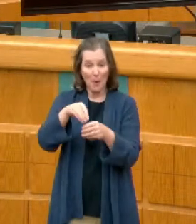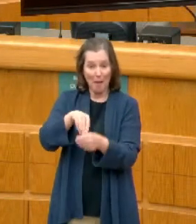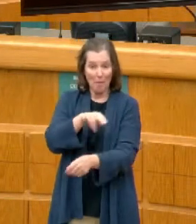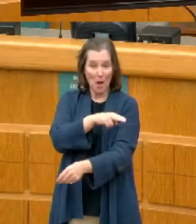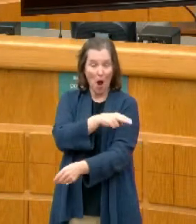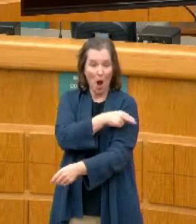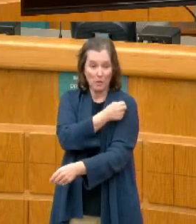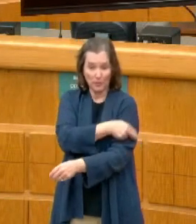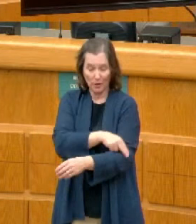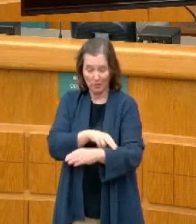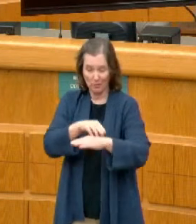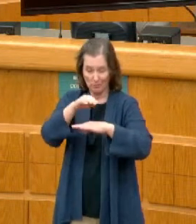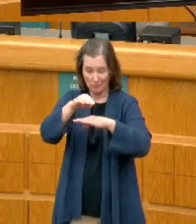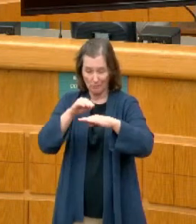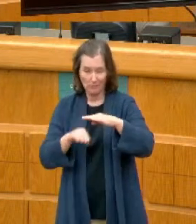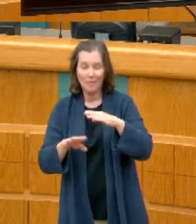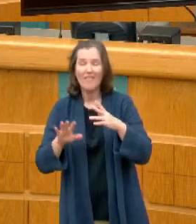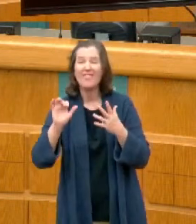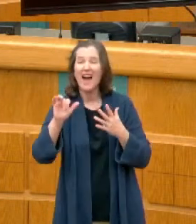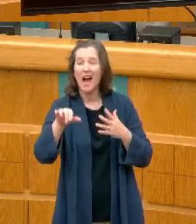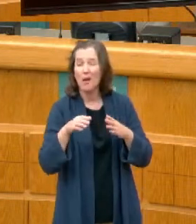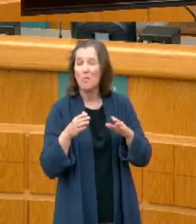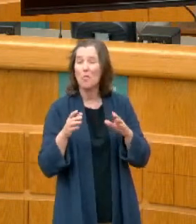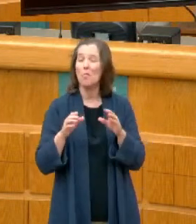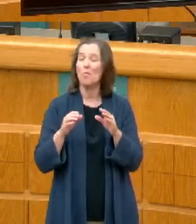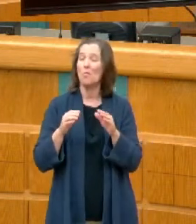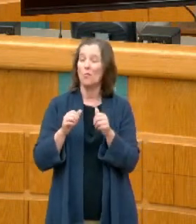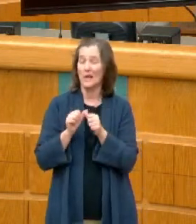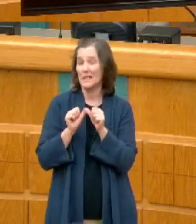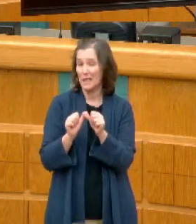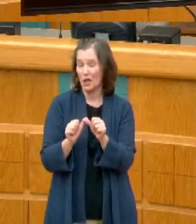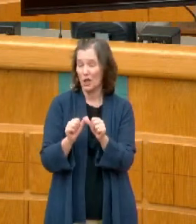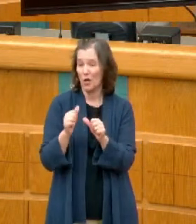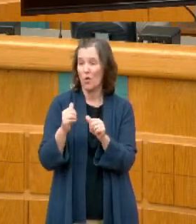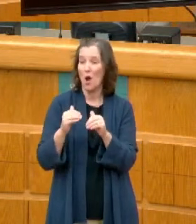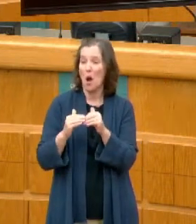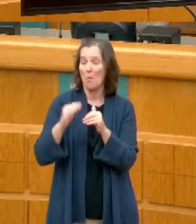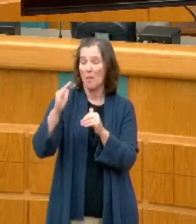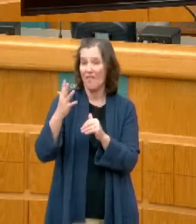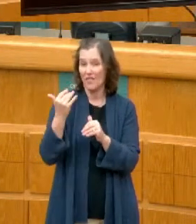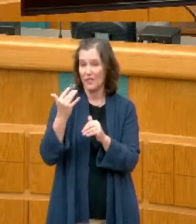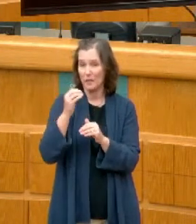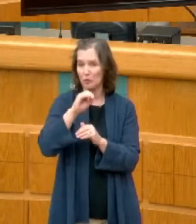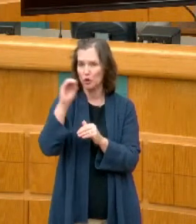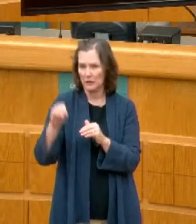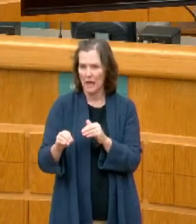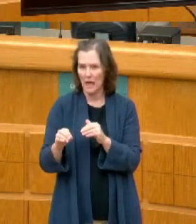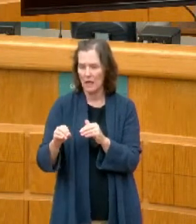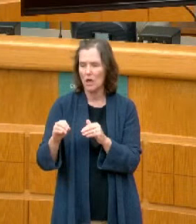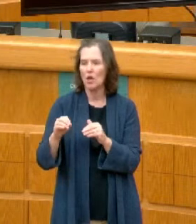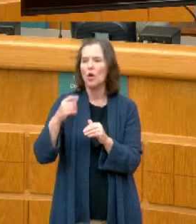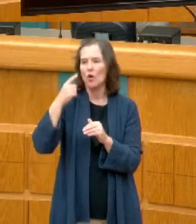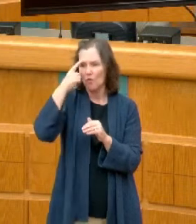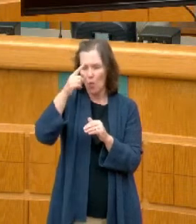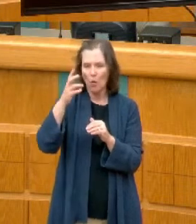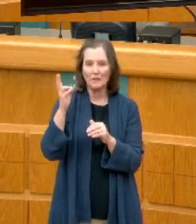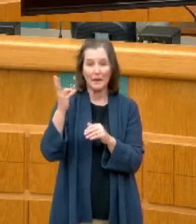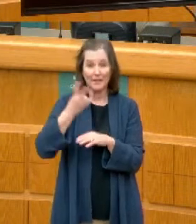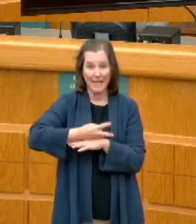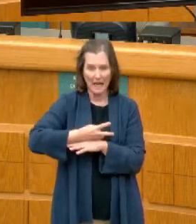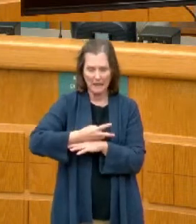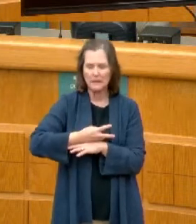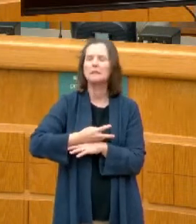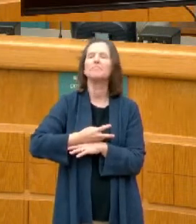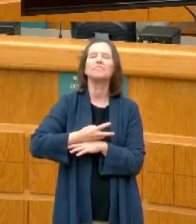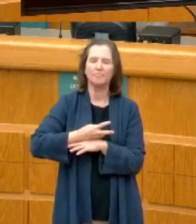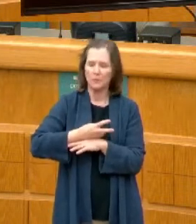county judge has the authority to issue any mask mandate or impose any capacity restrictions. Now, let's take a look at some history here. Without